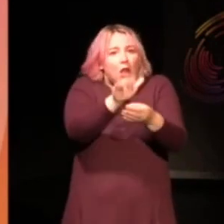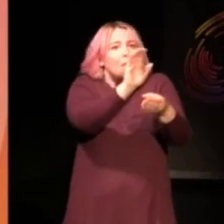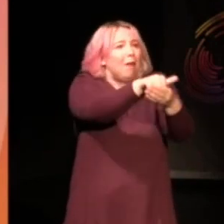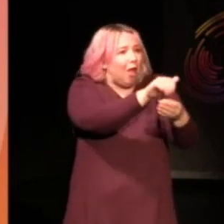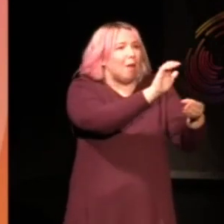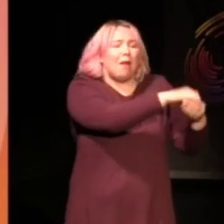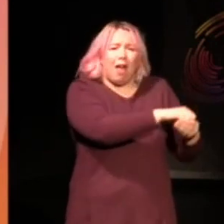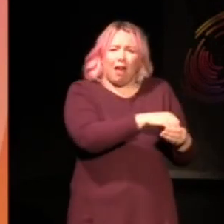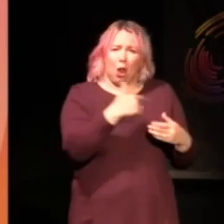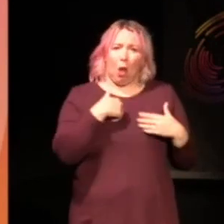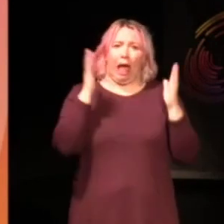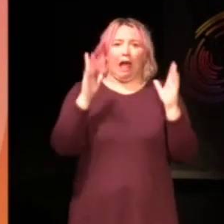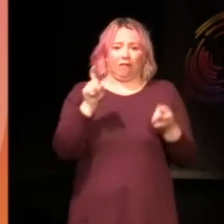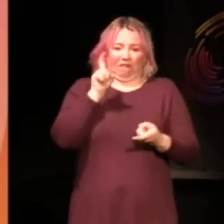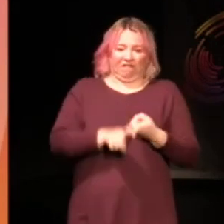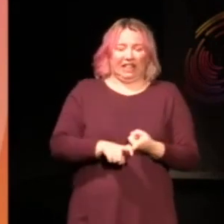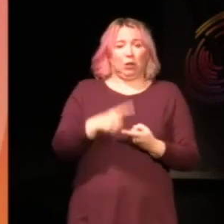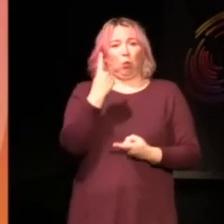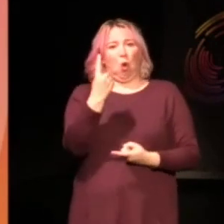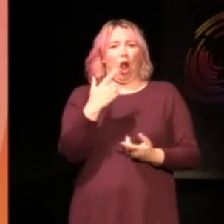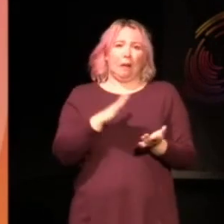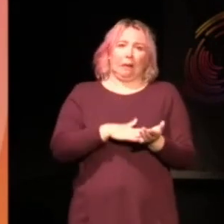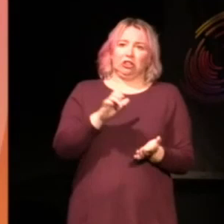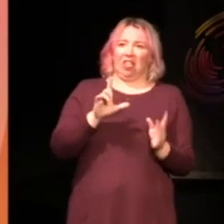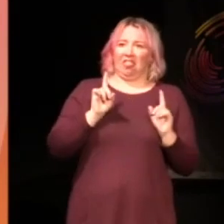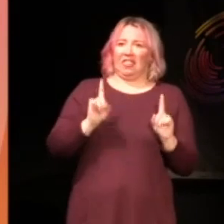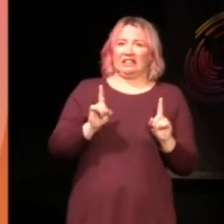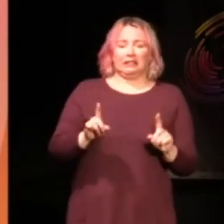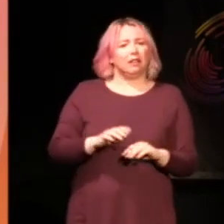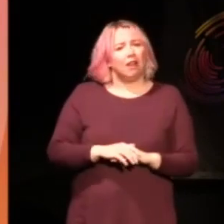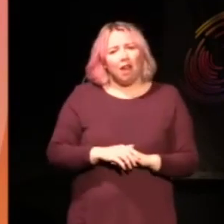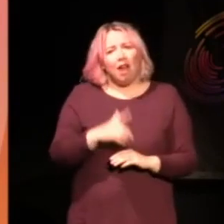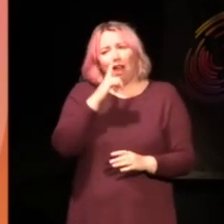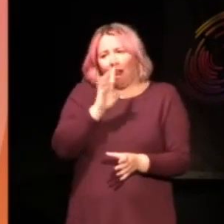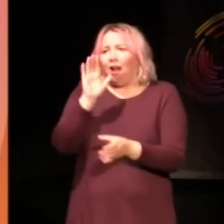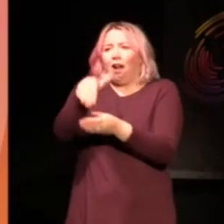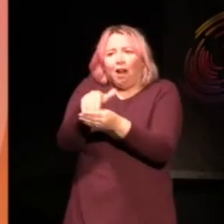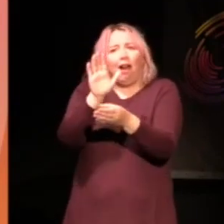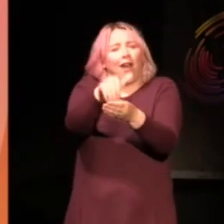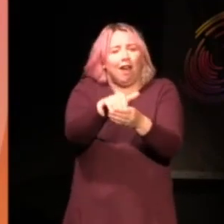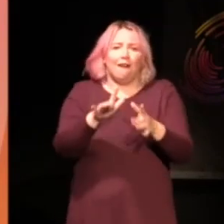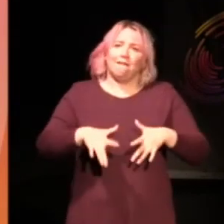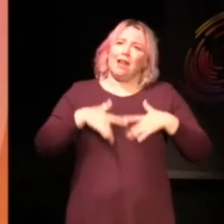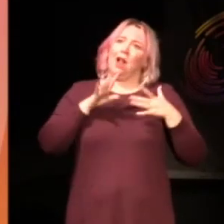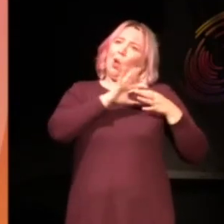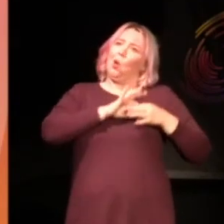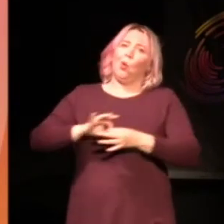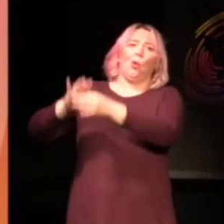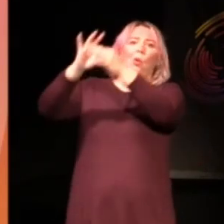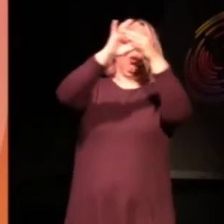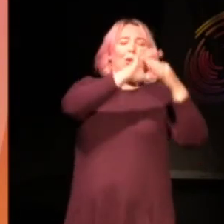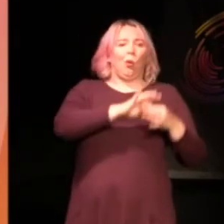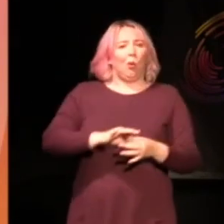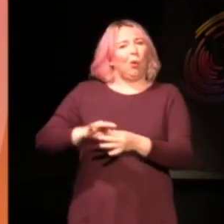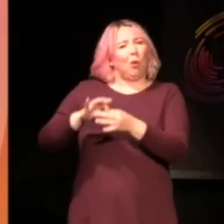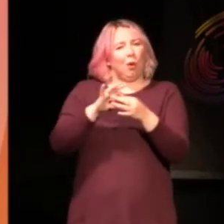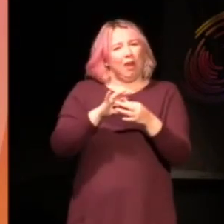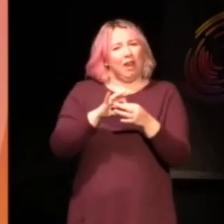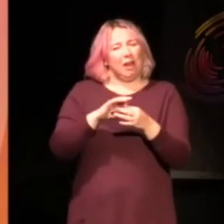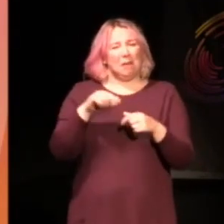have multiple belongings. And I think we need to defend multiplicity in an age which doesn't allow us to be